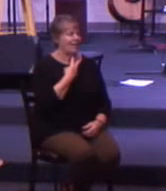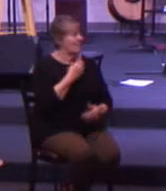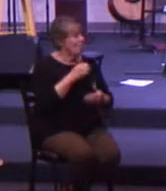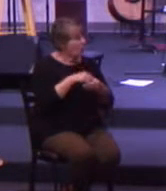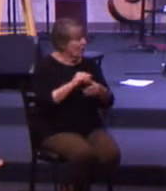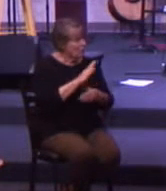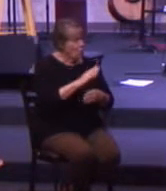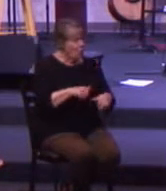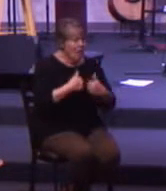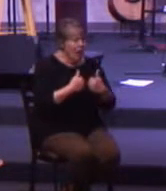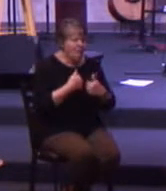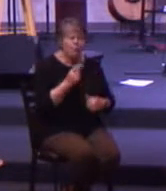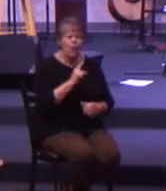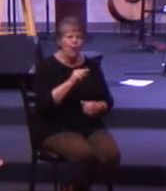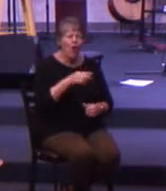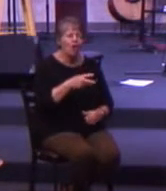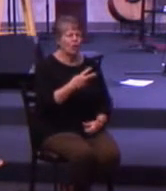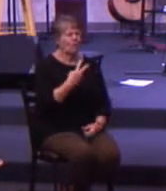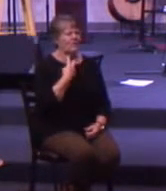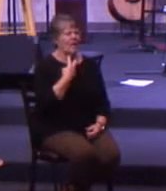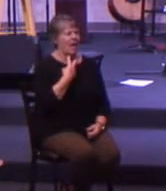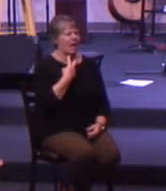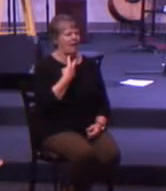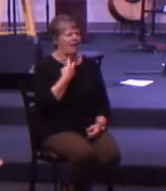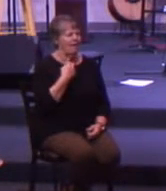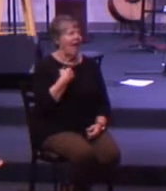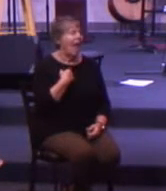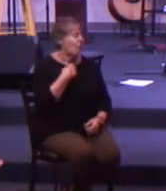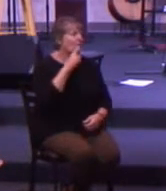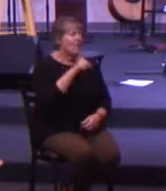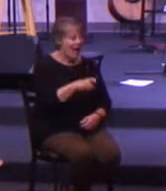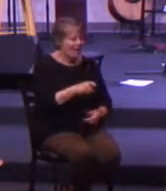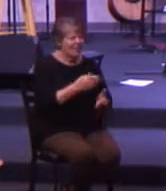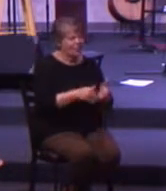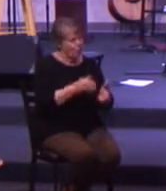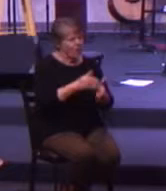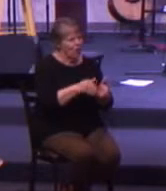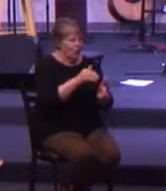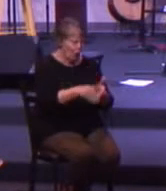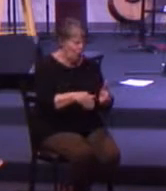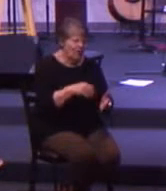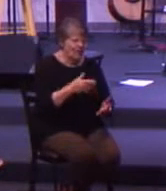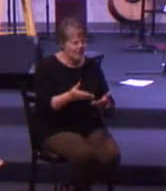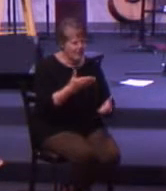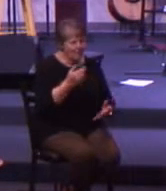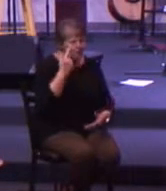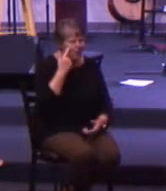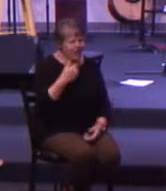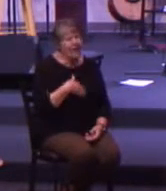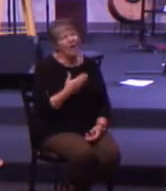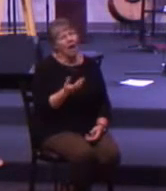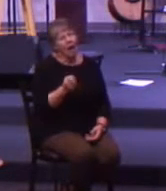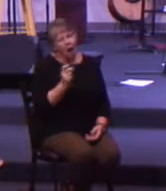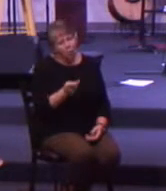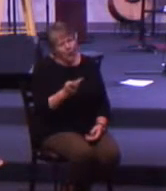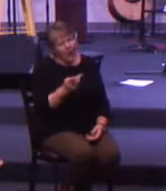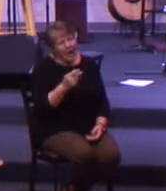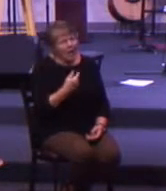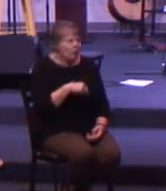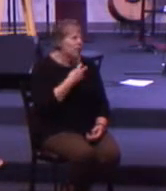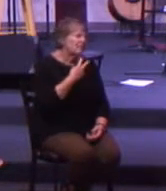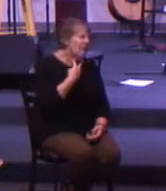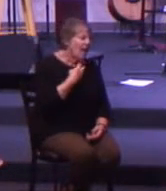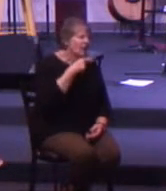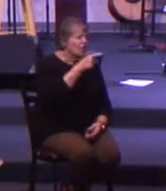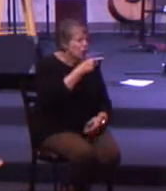this question every week and time again. You might be thinking, Karl, seriously, all right, where are you stuck? I get it. You were stuck in the closet by your brother when you were a kid